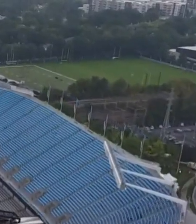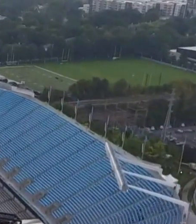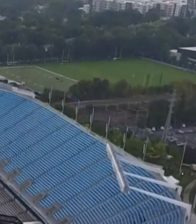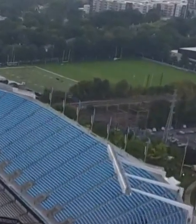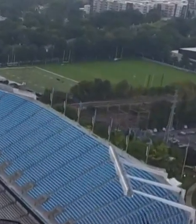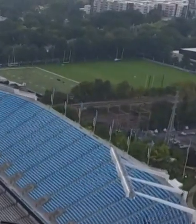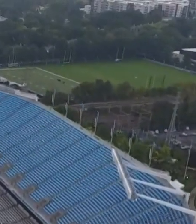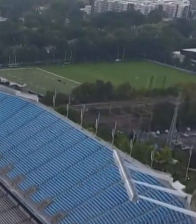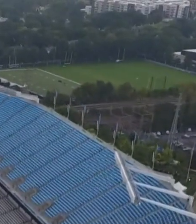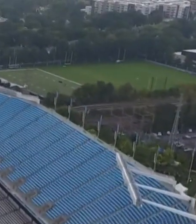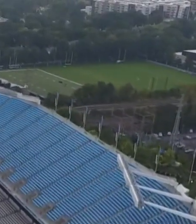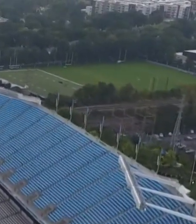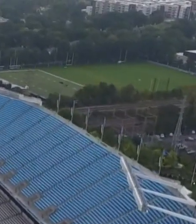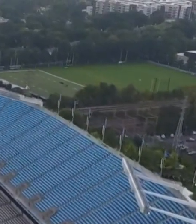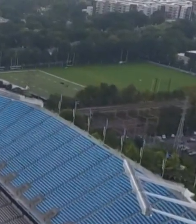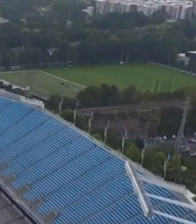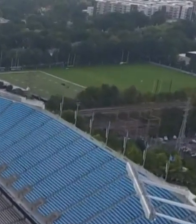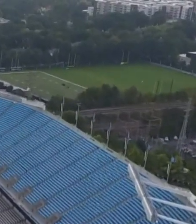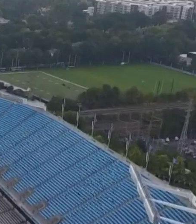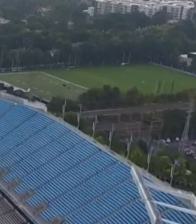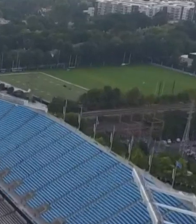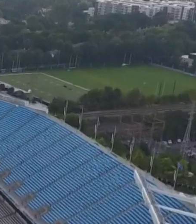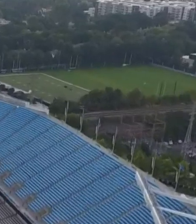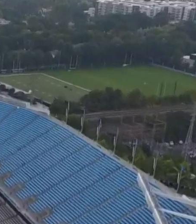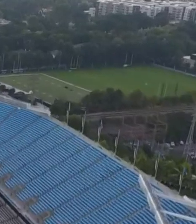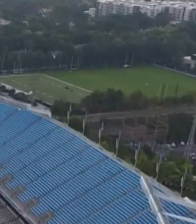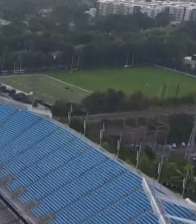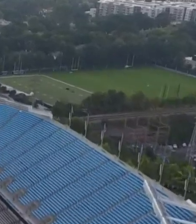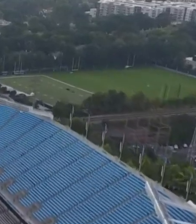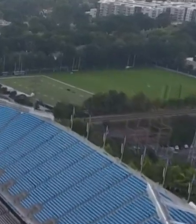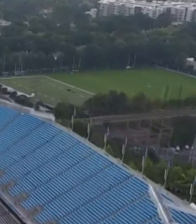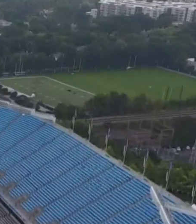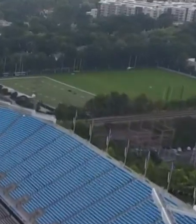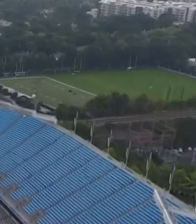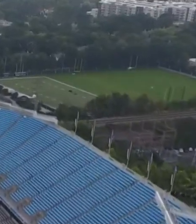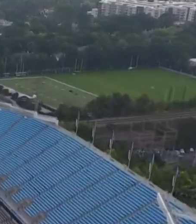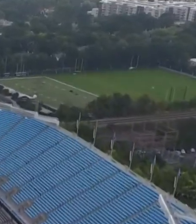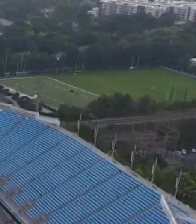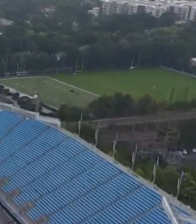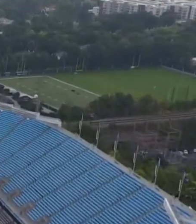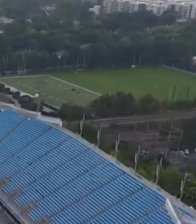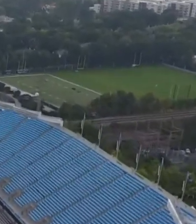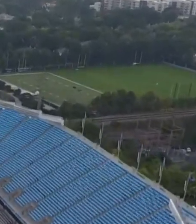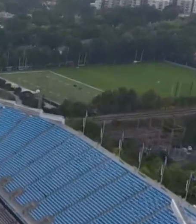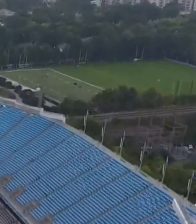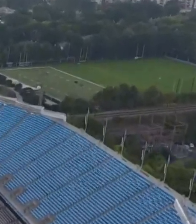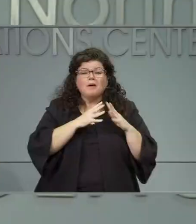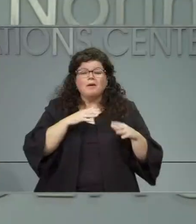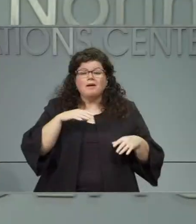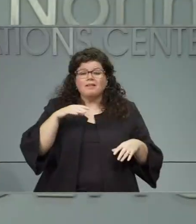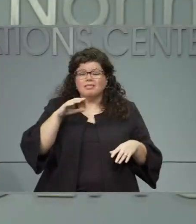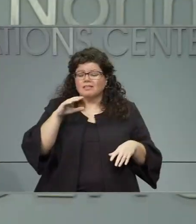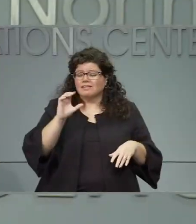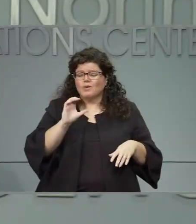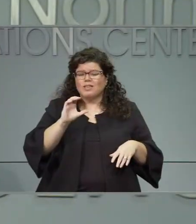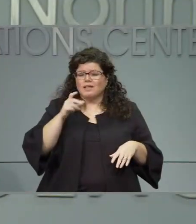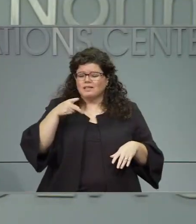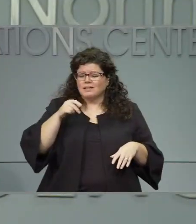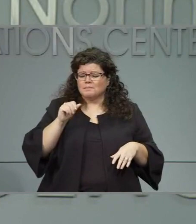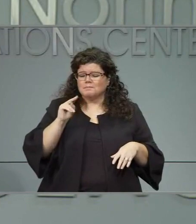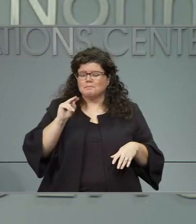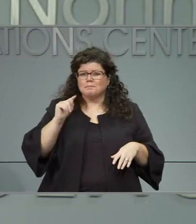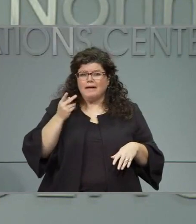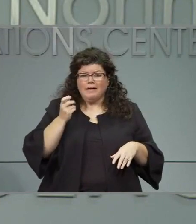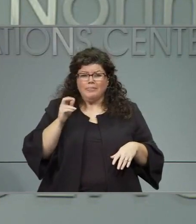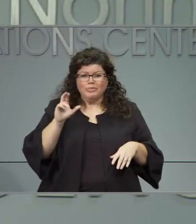from a Carolina Panthers proposal. The governor says it showed ample space for fans to spread out. I think one of the plans that